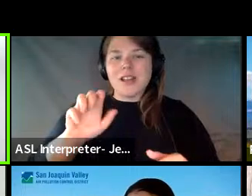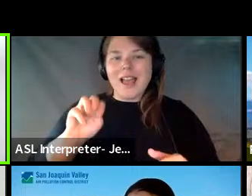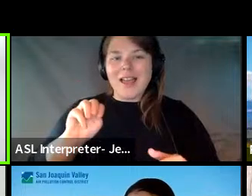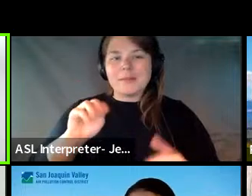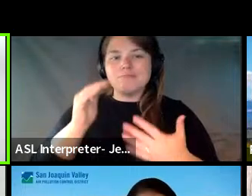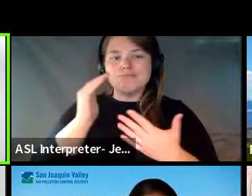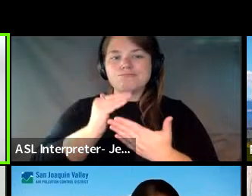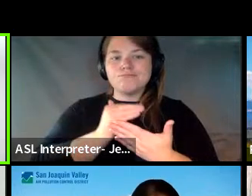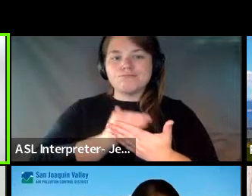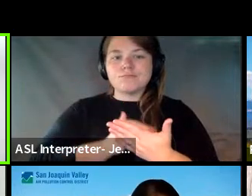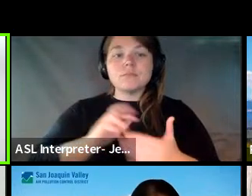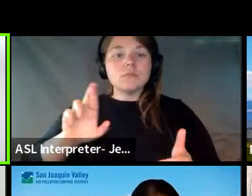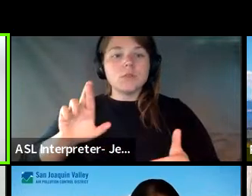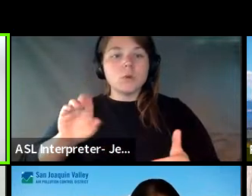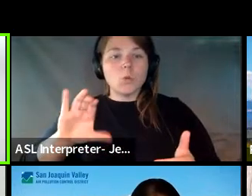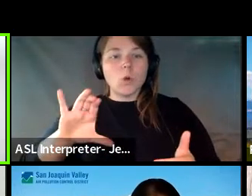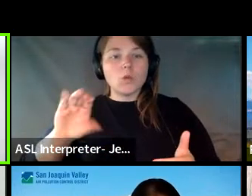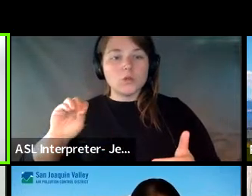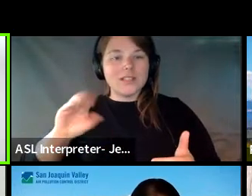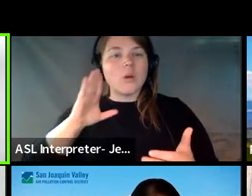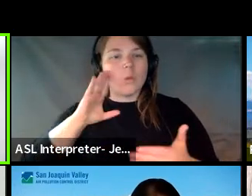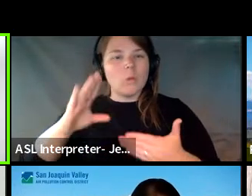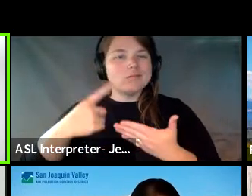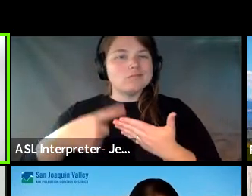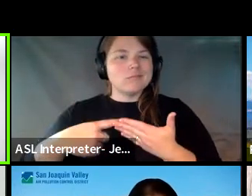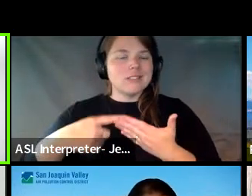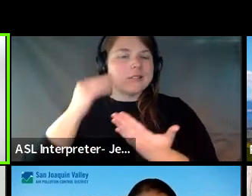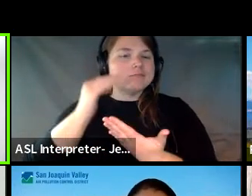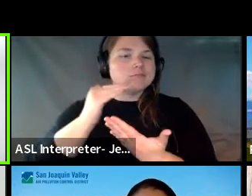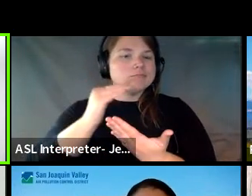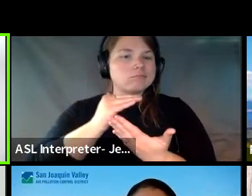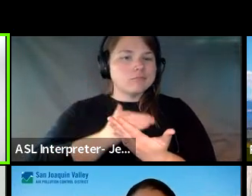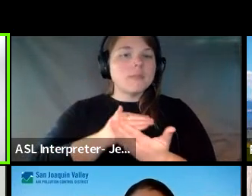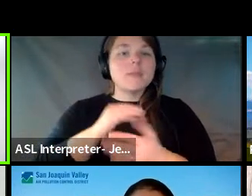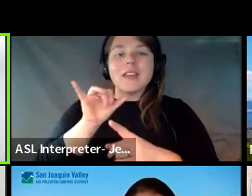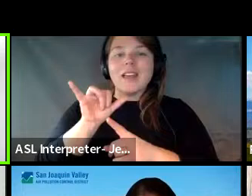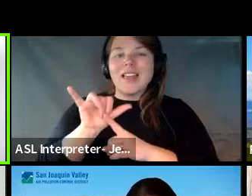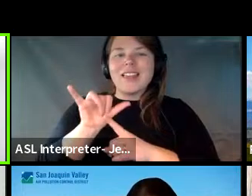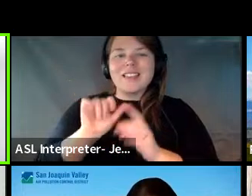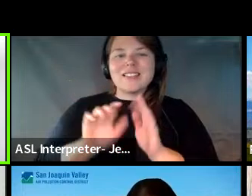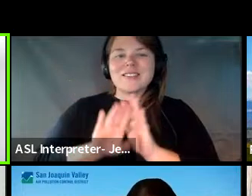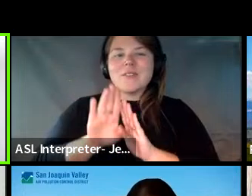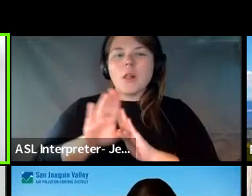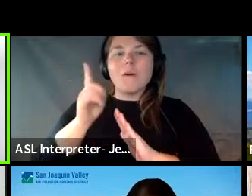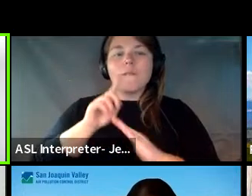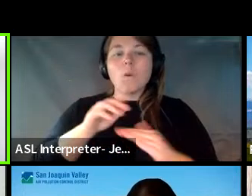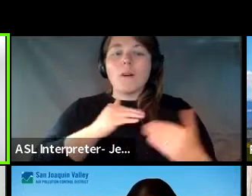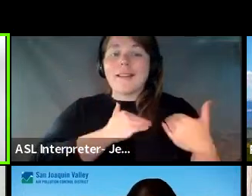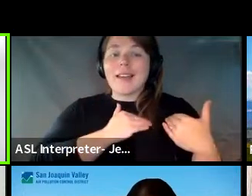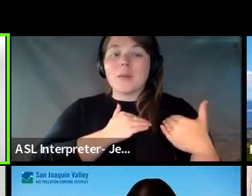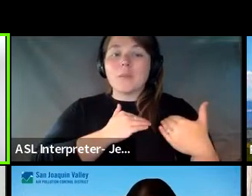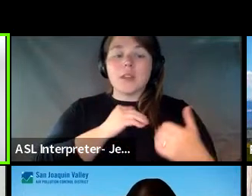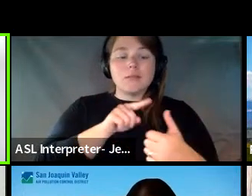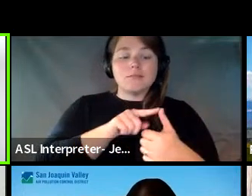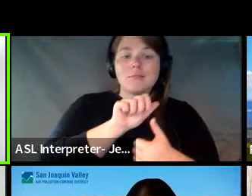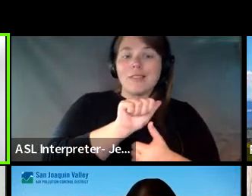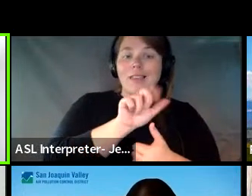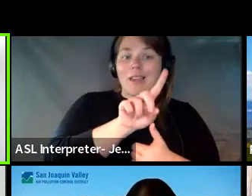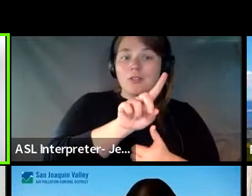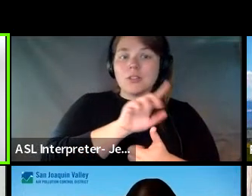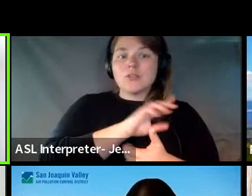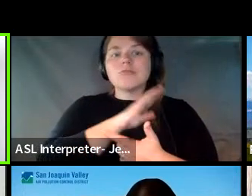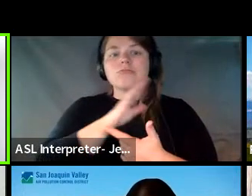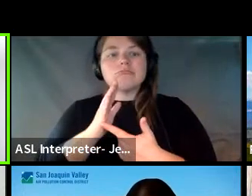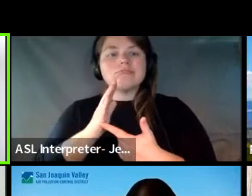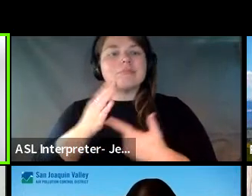through the action items tracker, and that's really built for accountability between the Air District and what happens during